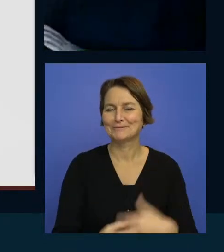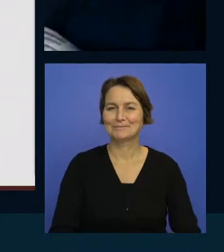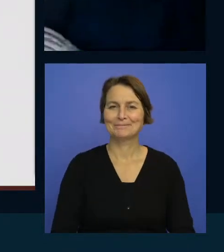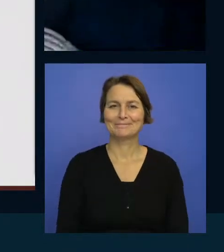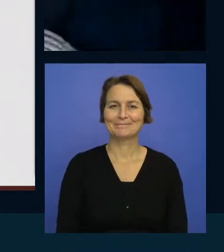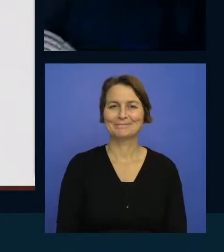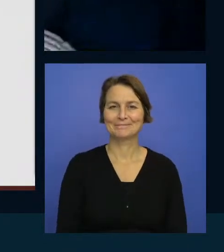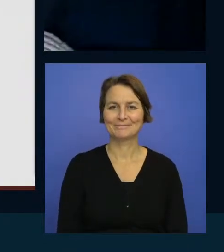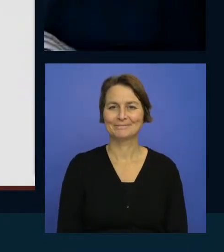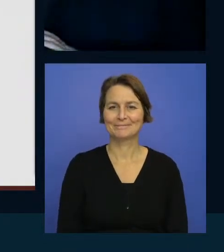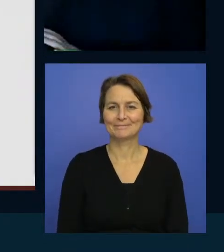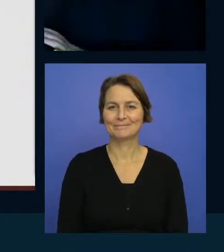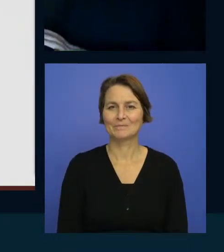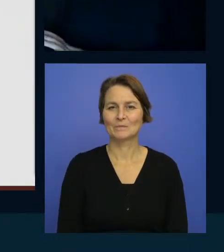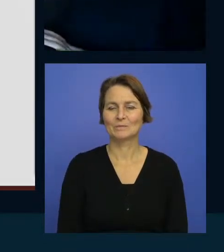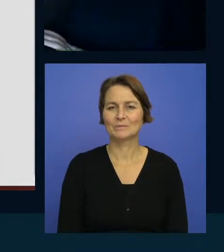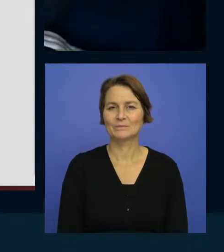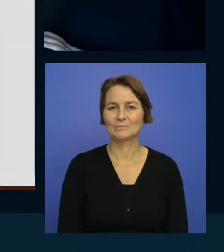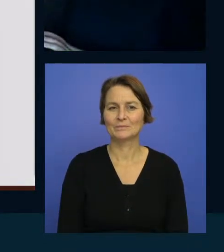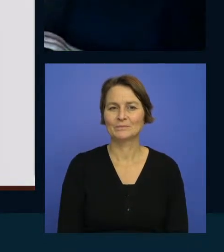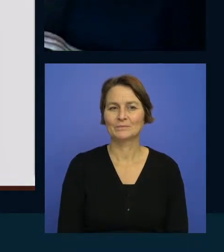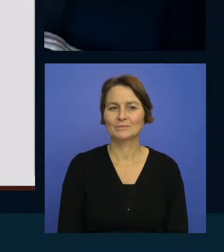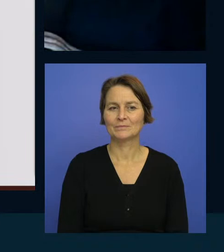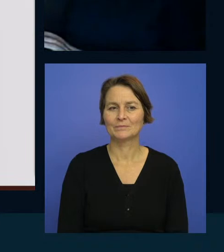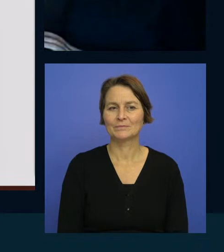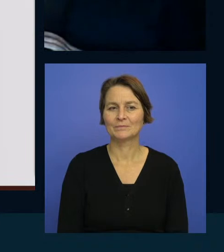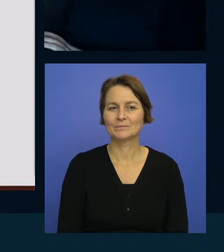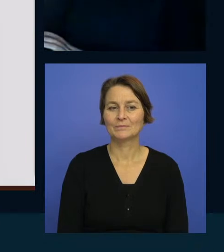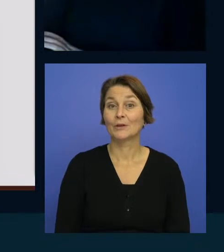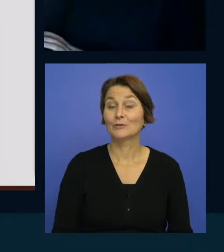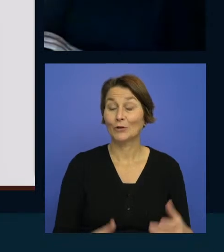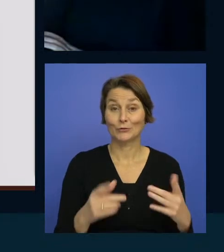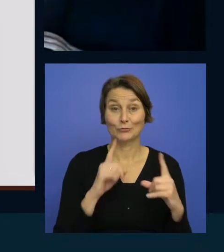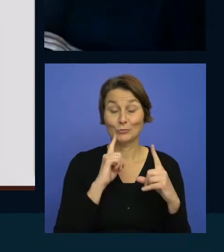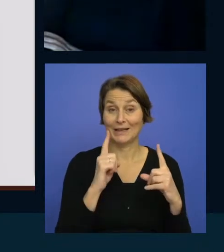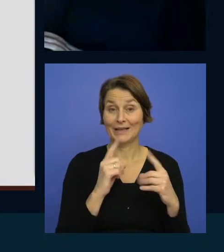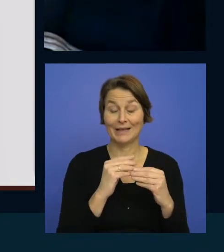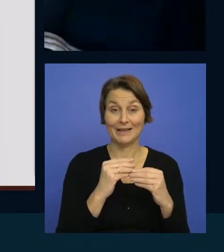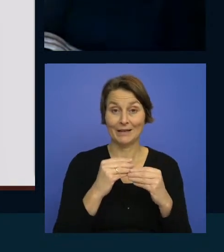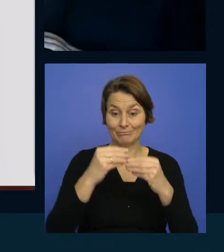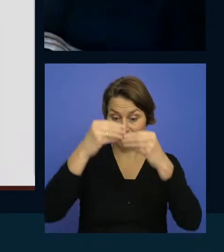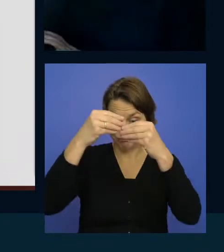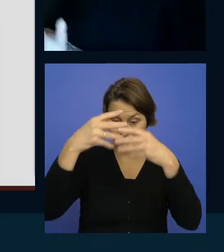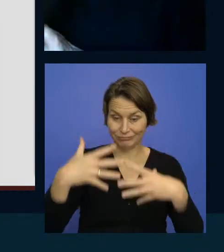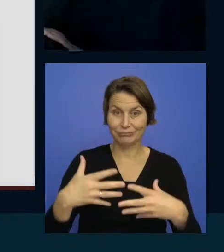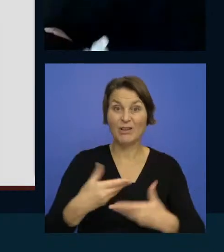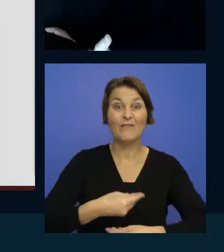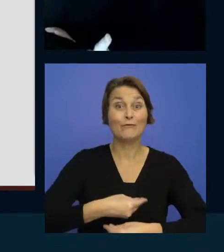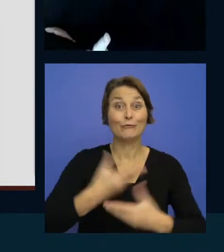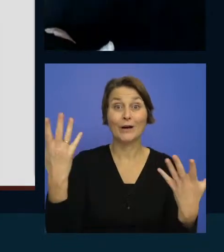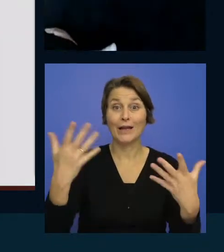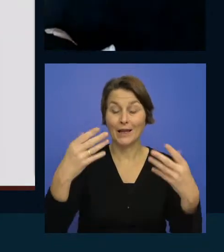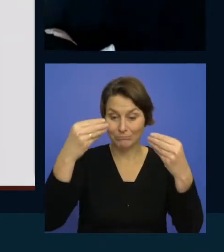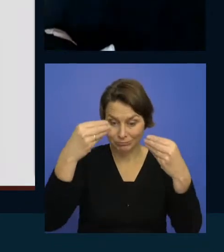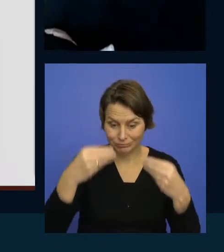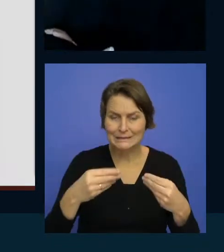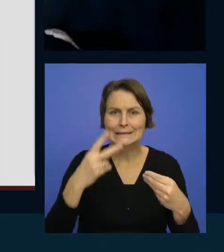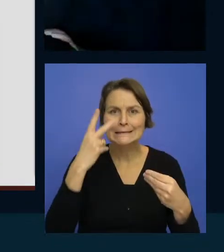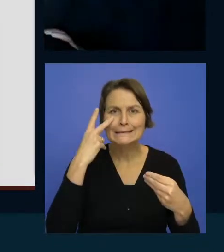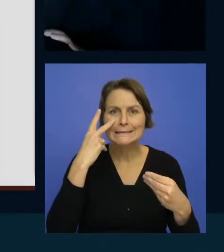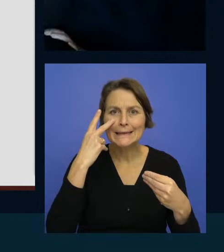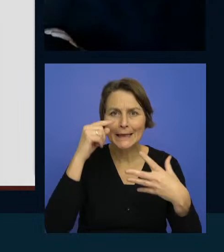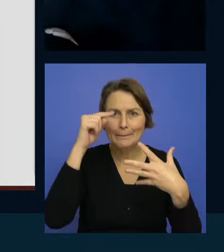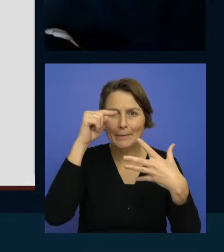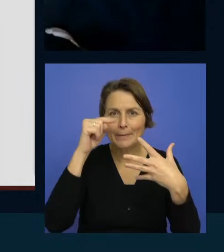So we do get a lot of free insights just by using this application. And of course, have a look